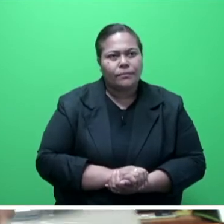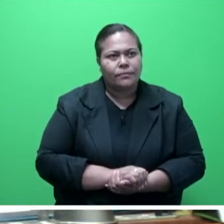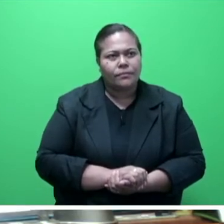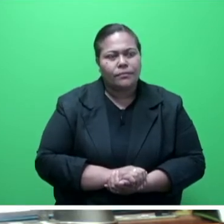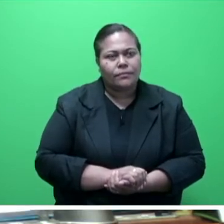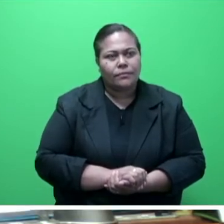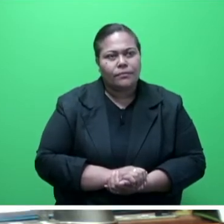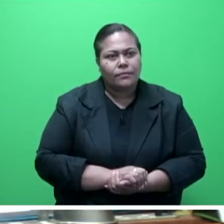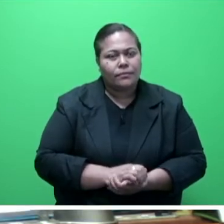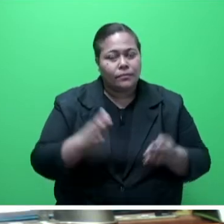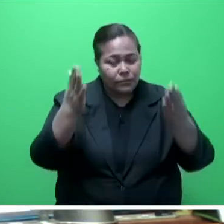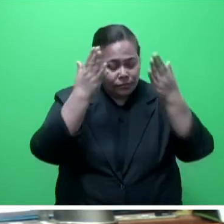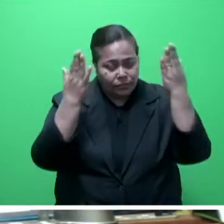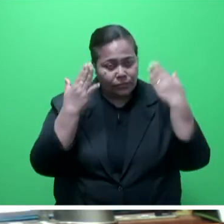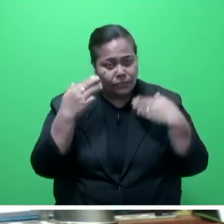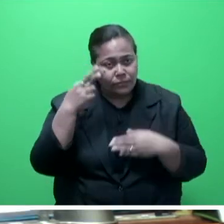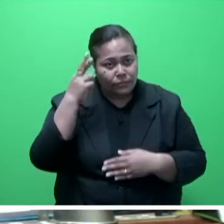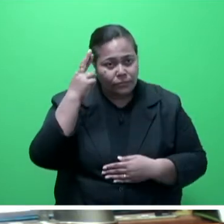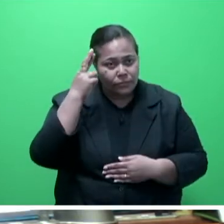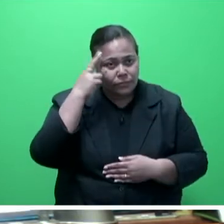Speaker, we are